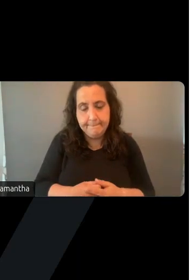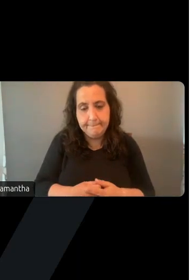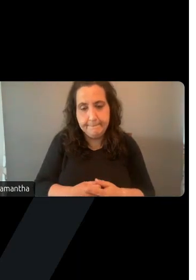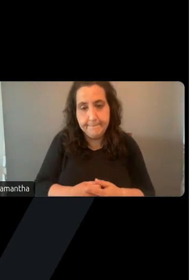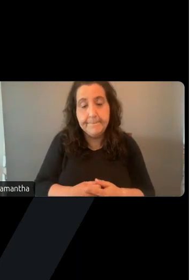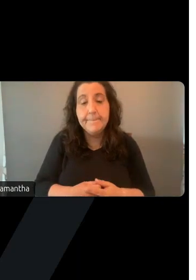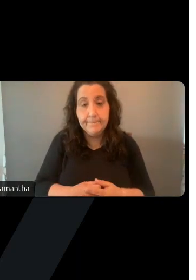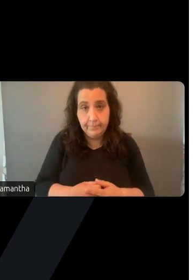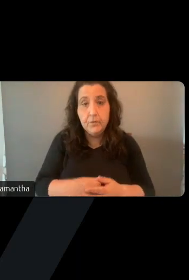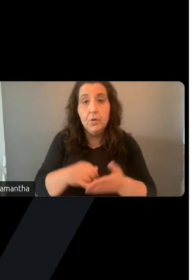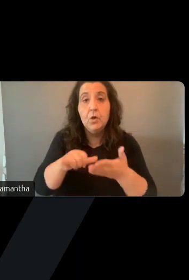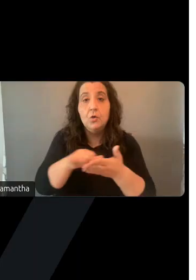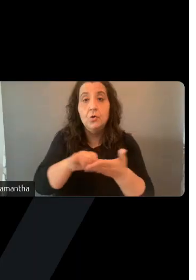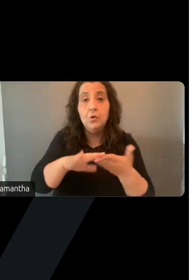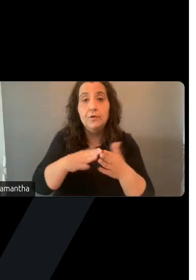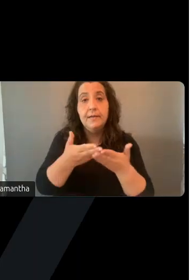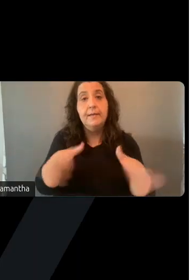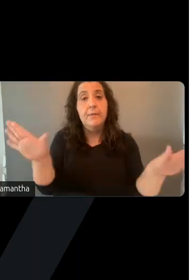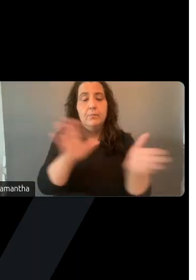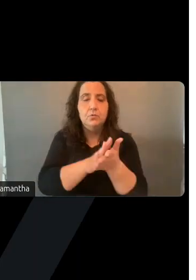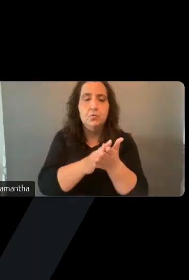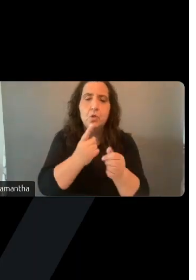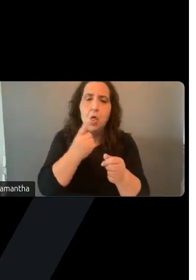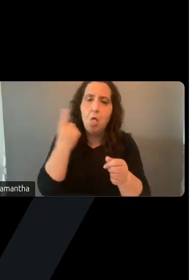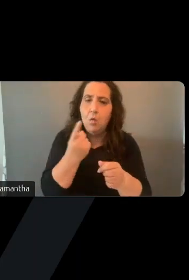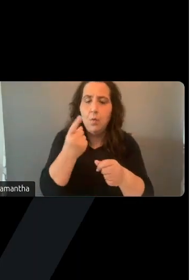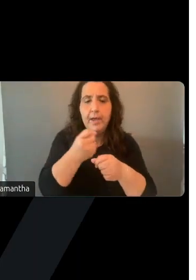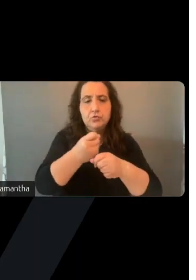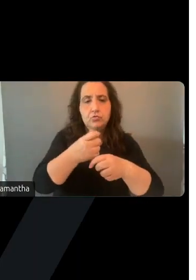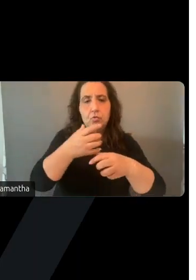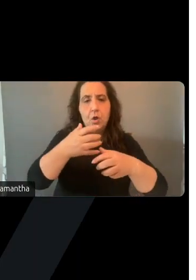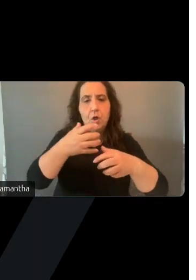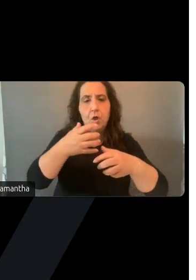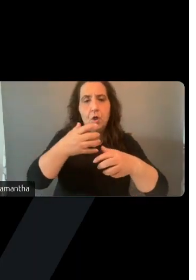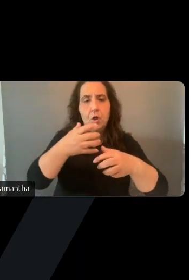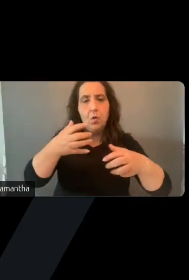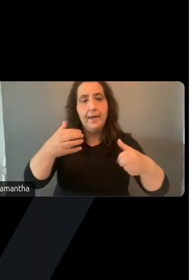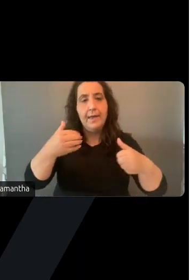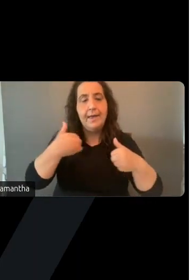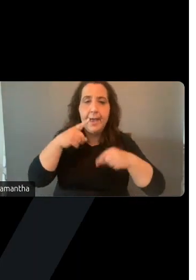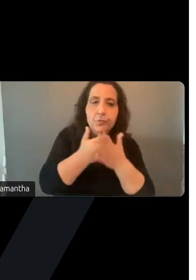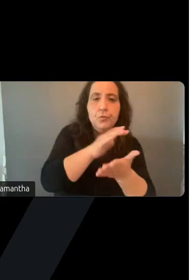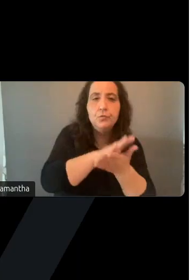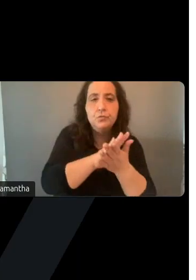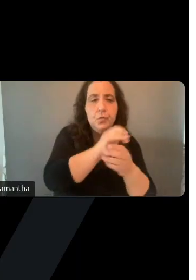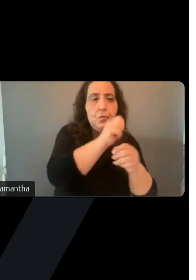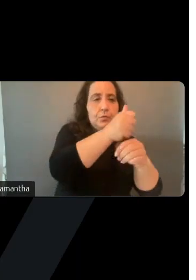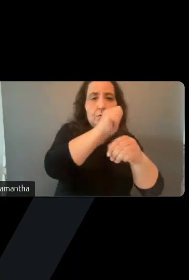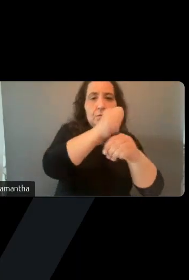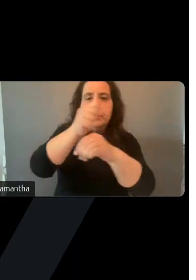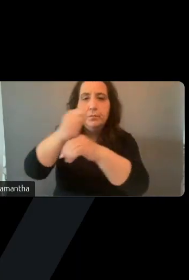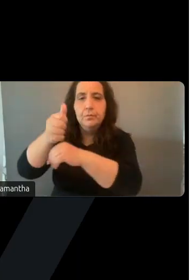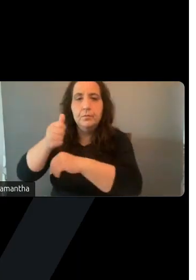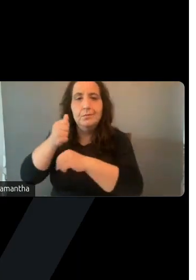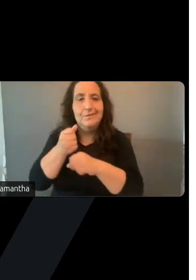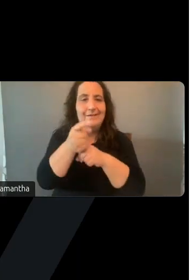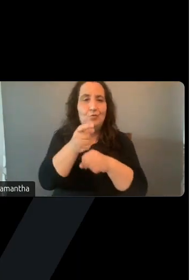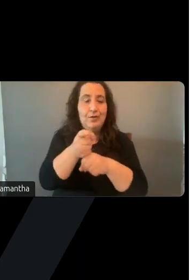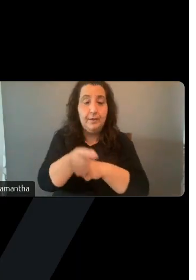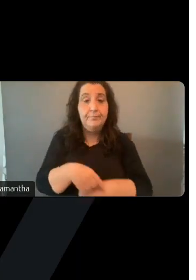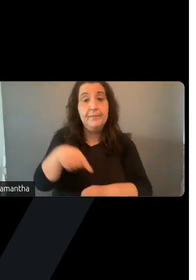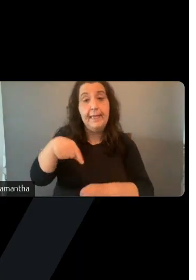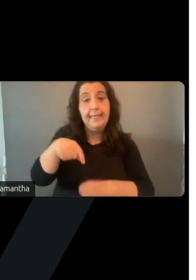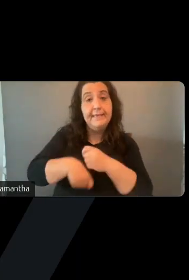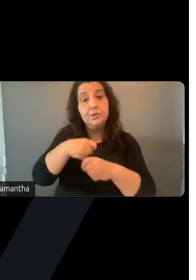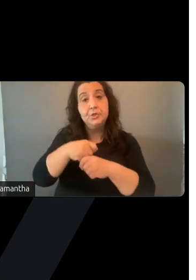New York City Public Schools is always growing, with new schools opening each year. This year, we opened